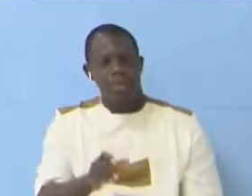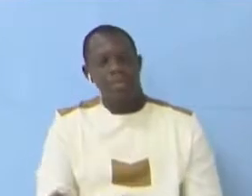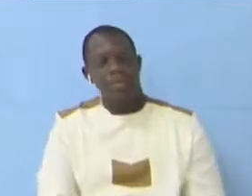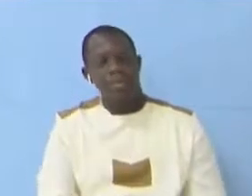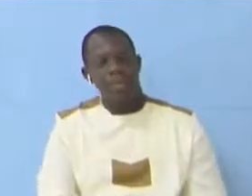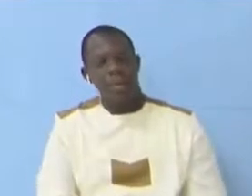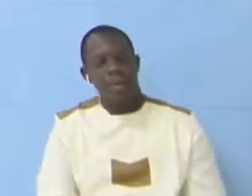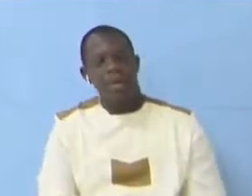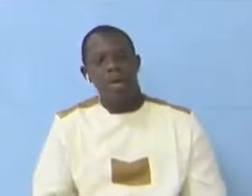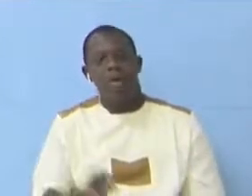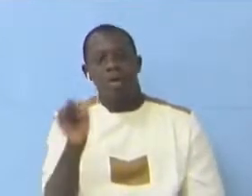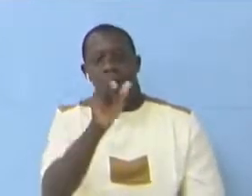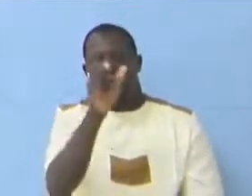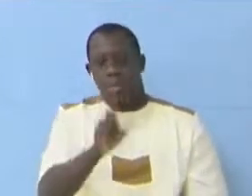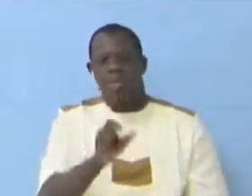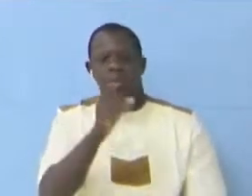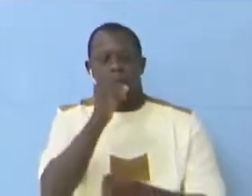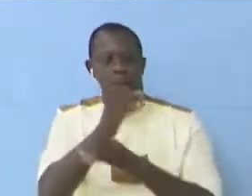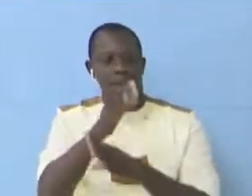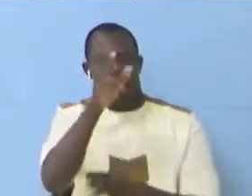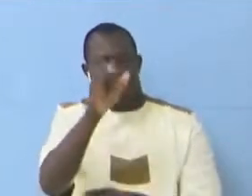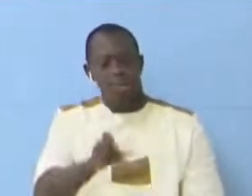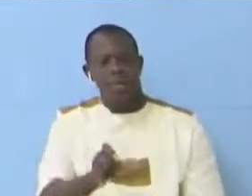Kwadgo Antwi, Ghanaian.